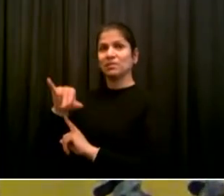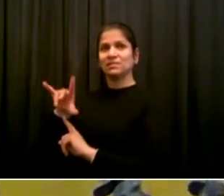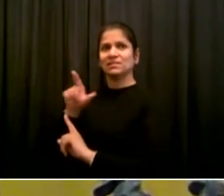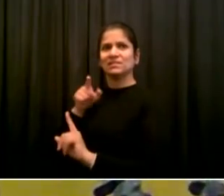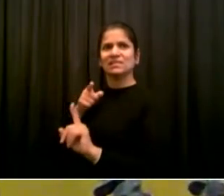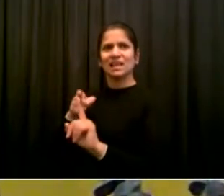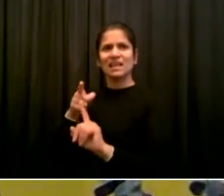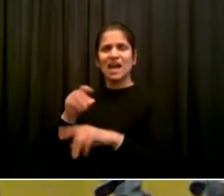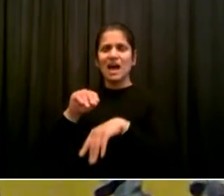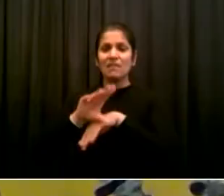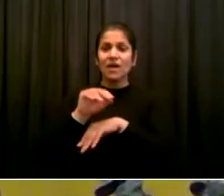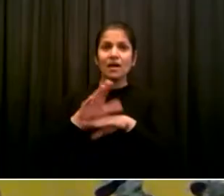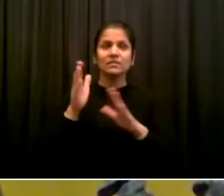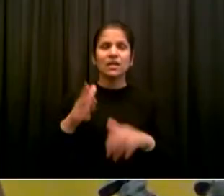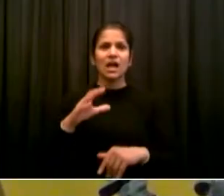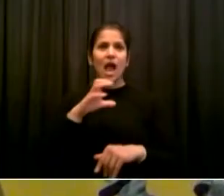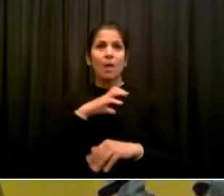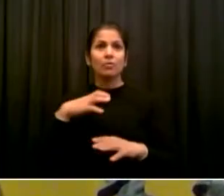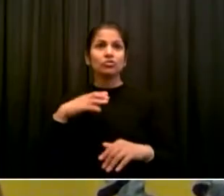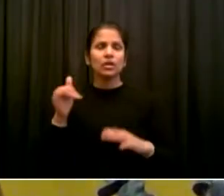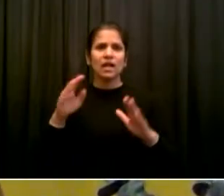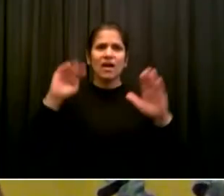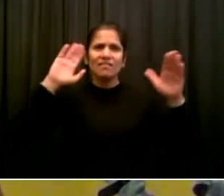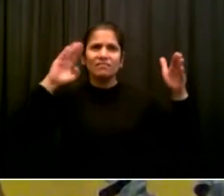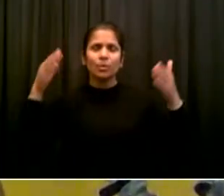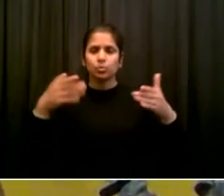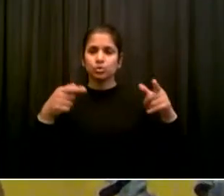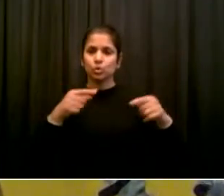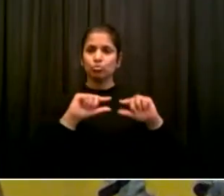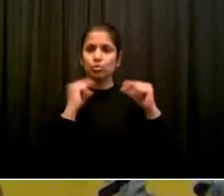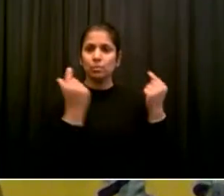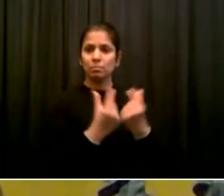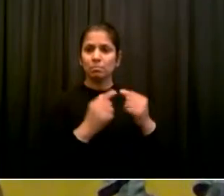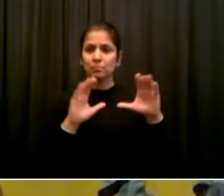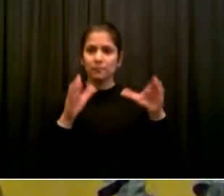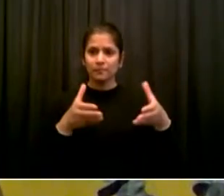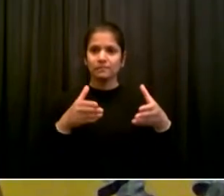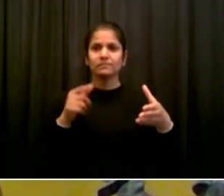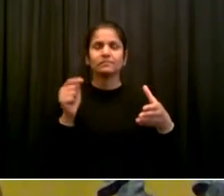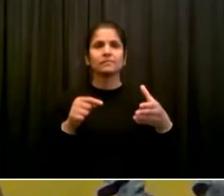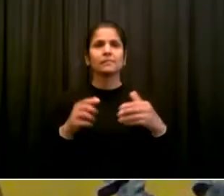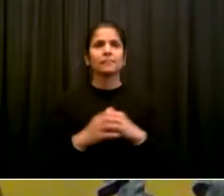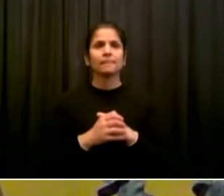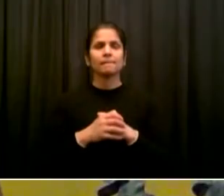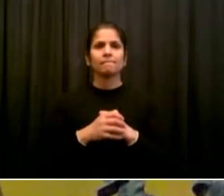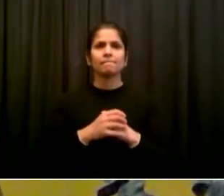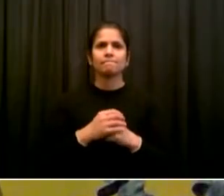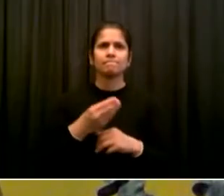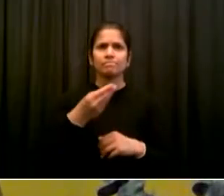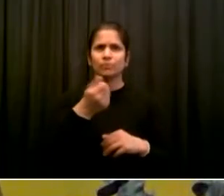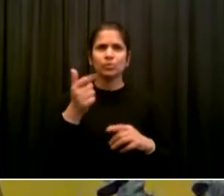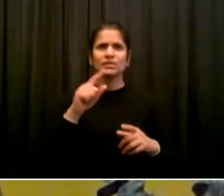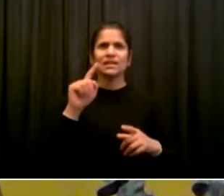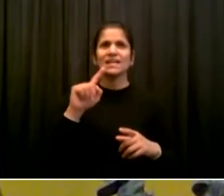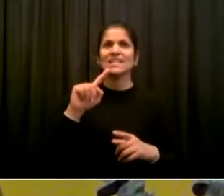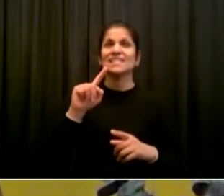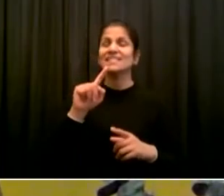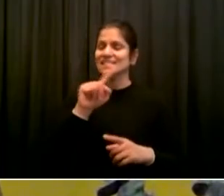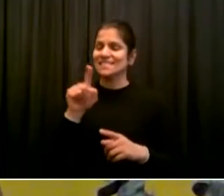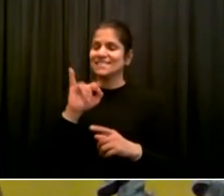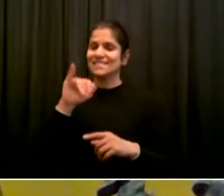groups. Yet a few zip codes, as Wes just mentioned, or precincts still experience the highest number